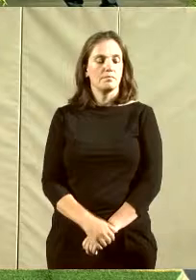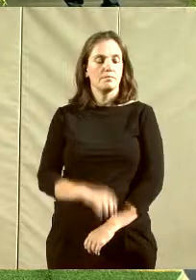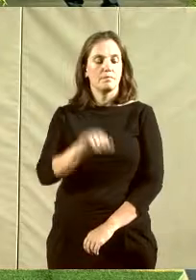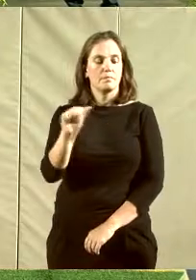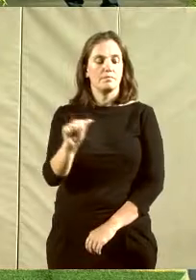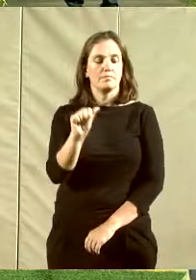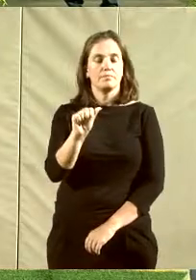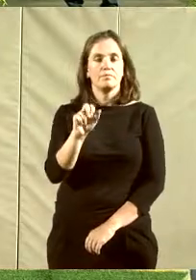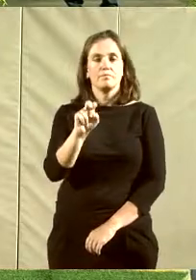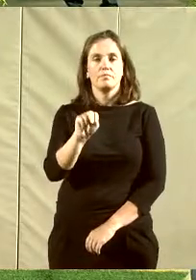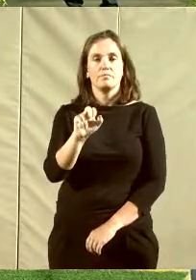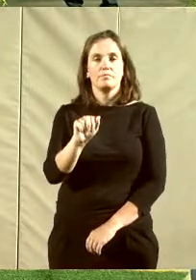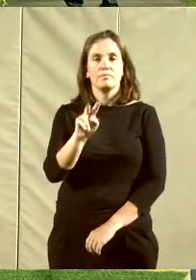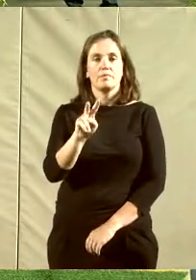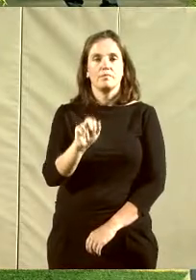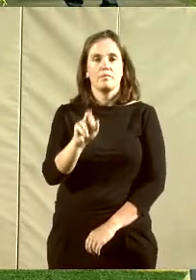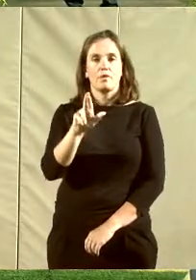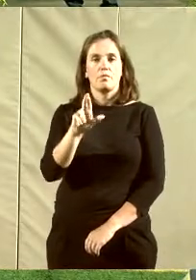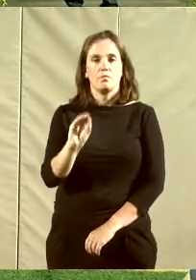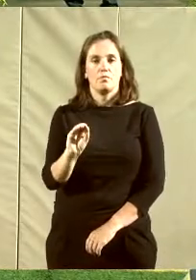Azalea Lizette Navarro.